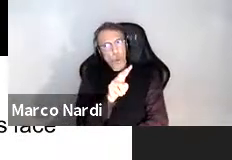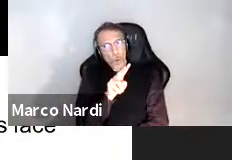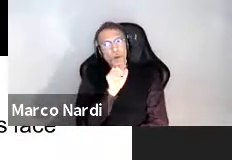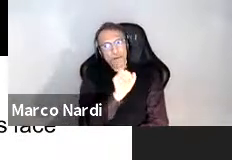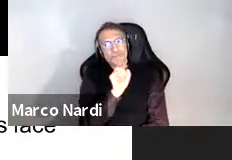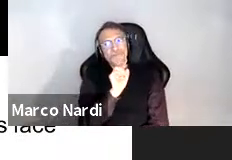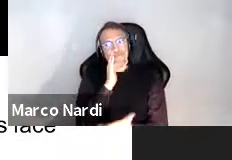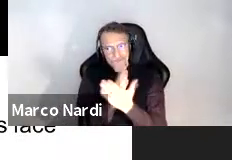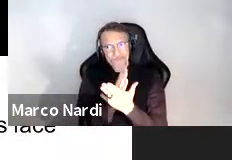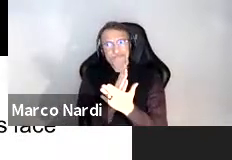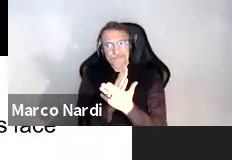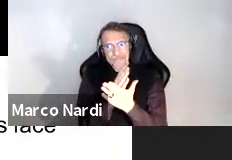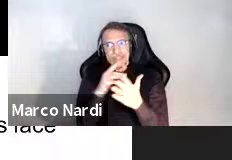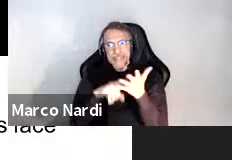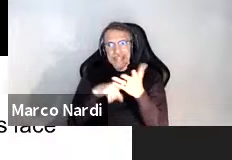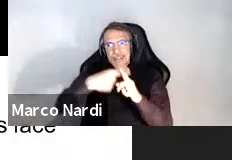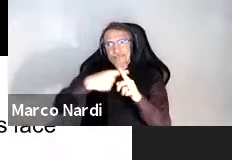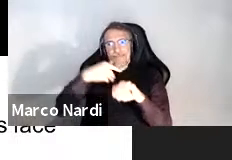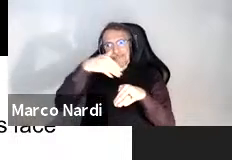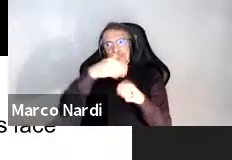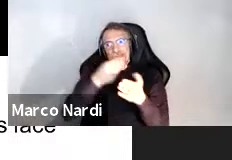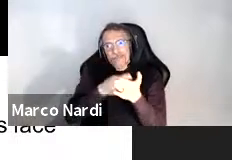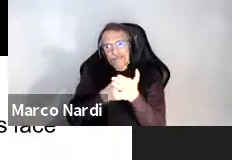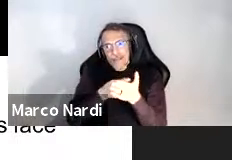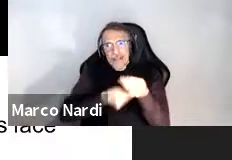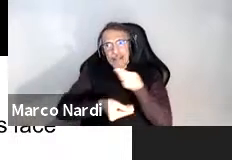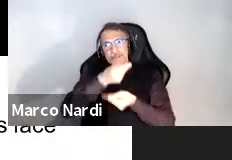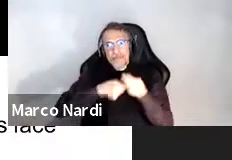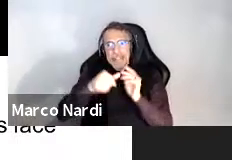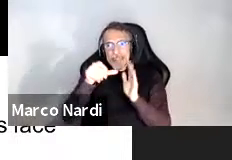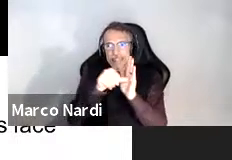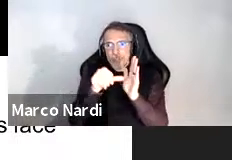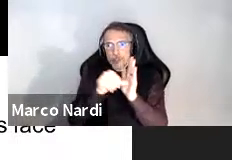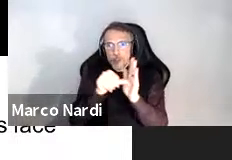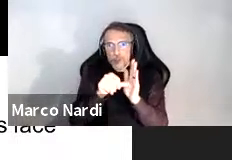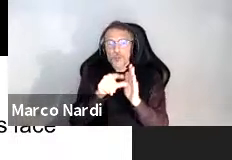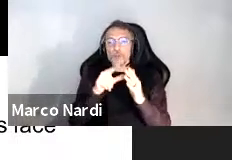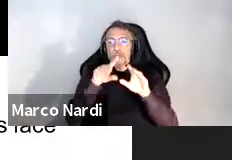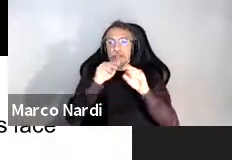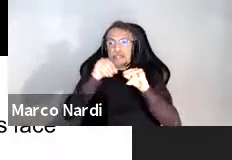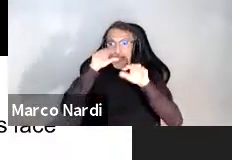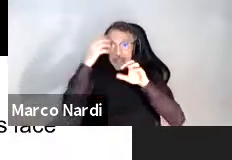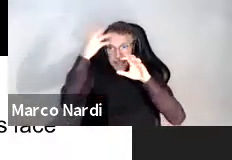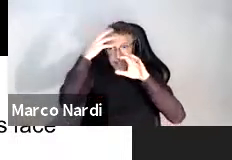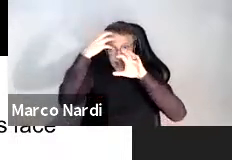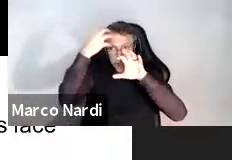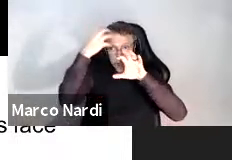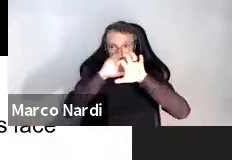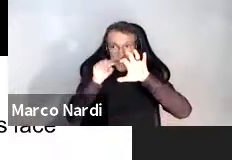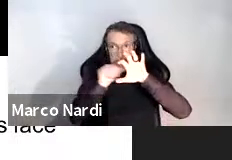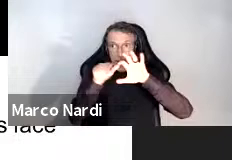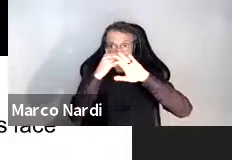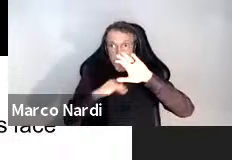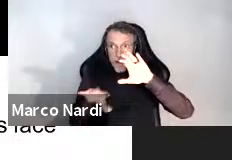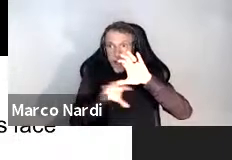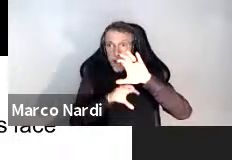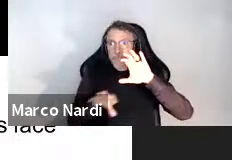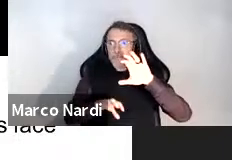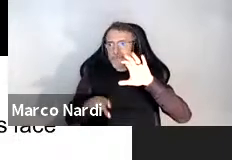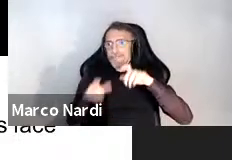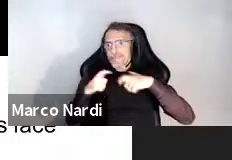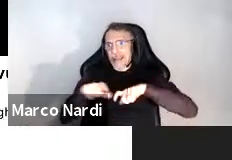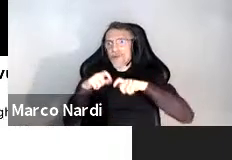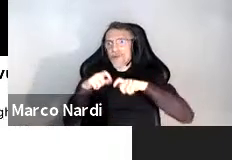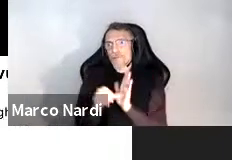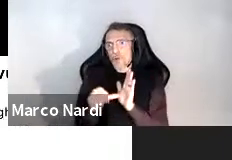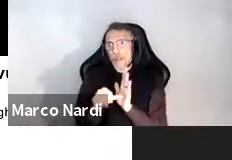fiscal issues. And then, of course, the sub-Saharan Africa will continue to have a current account problem